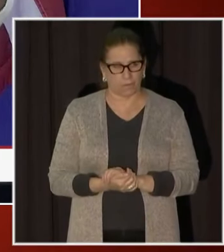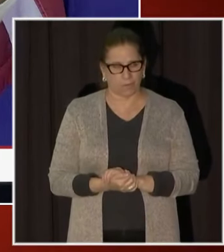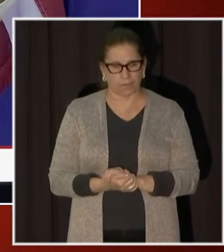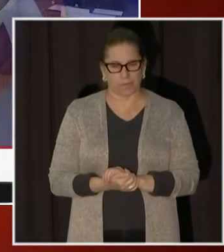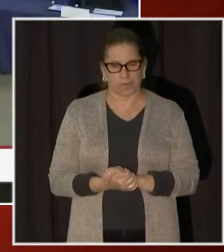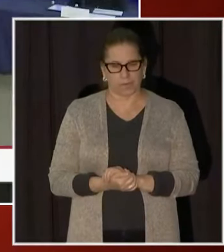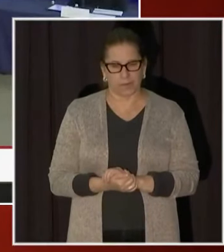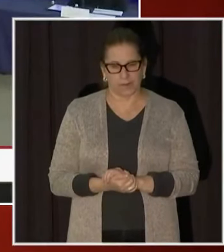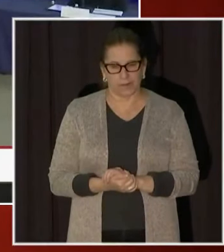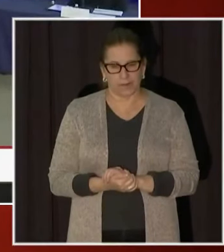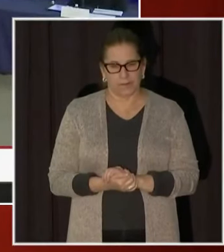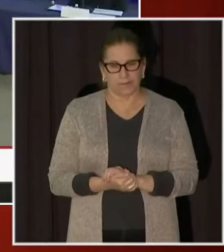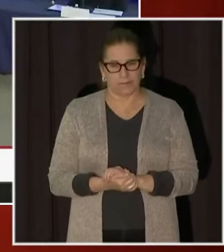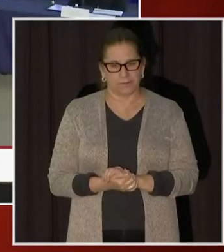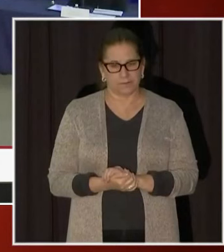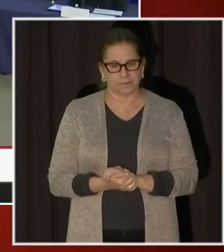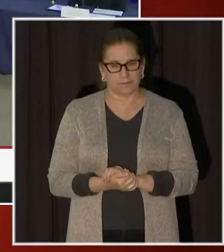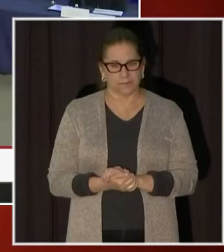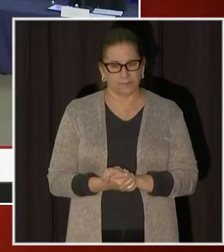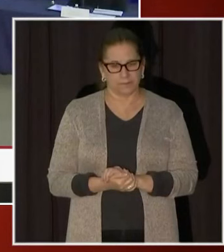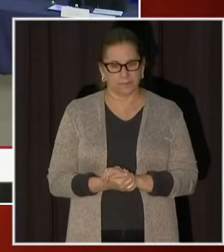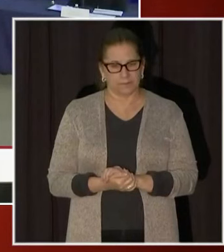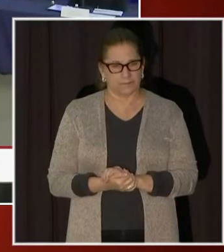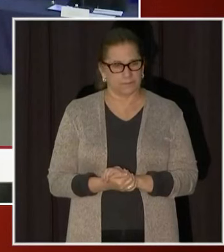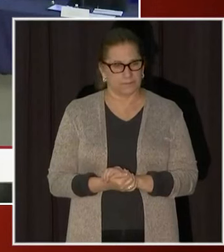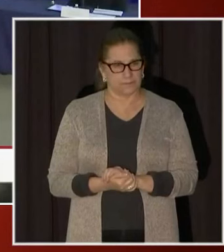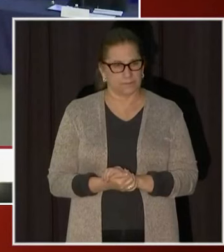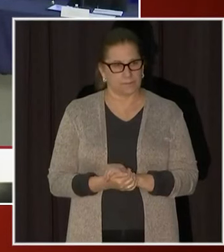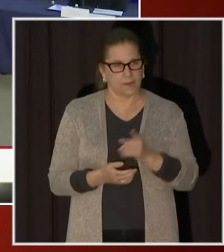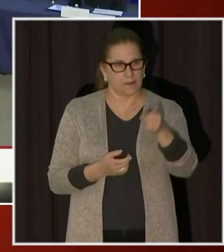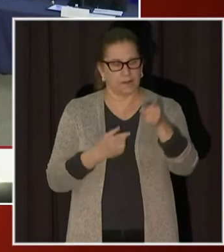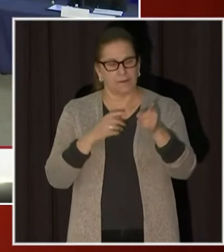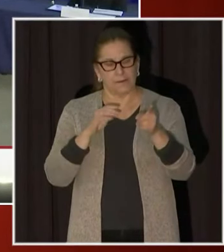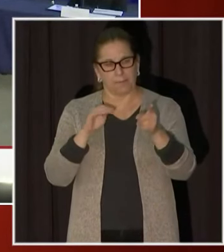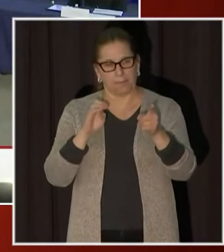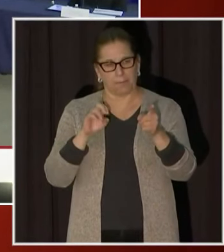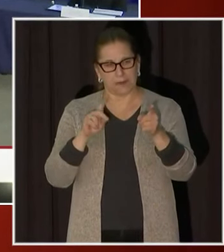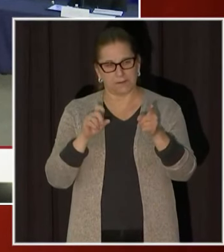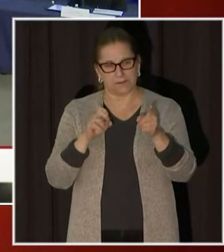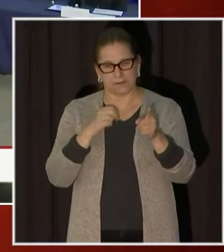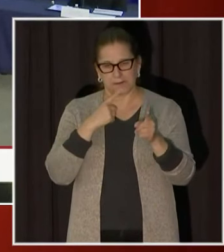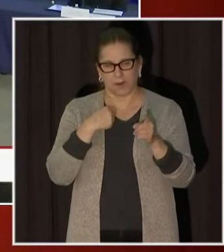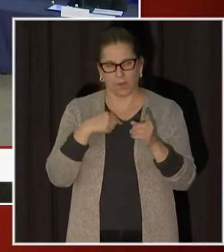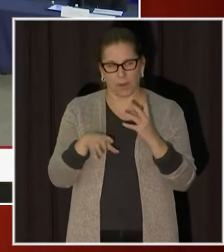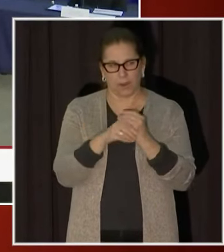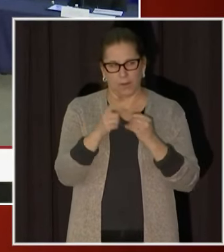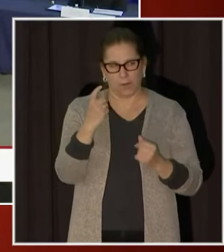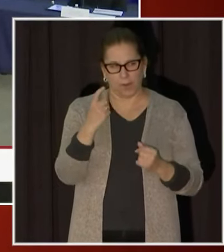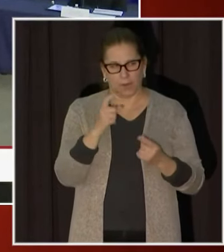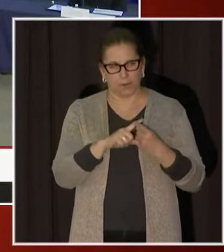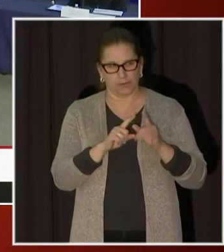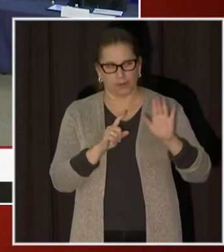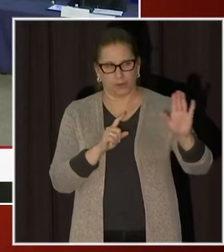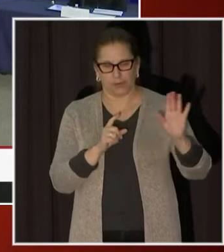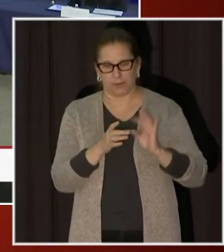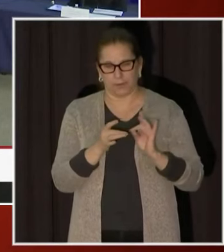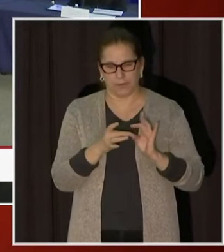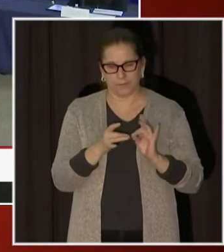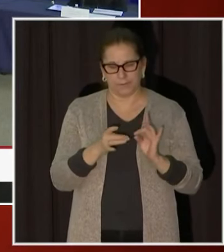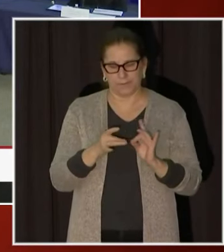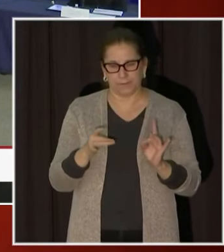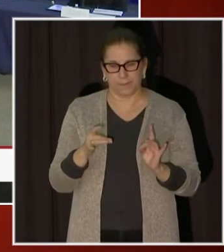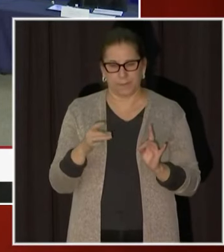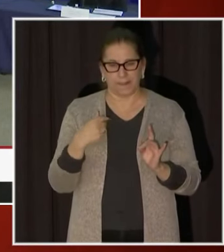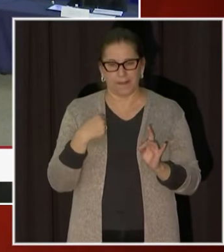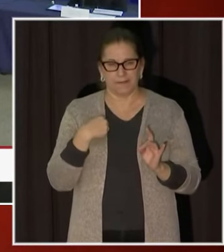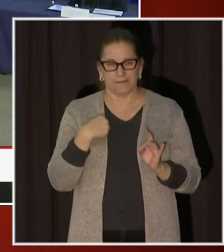that there is still discussion between the executive or agencies and the my office to work out the details